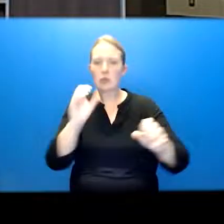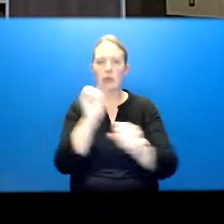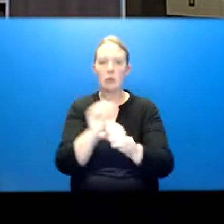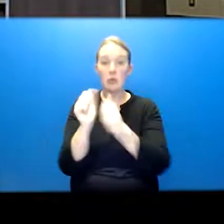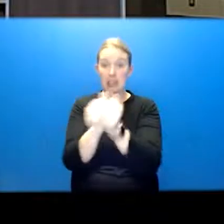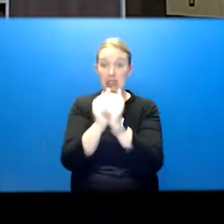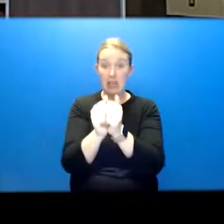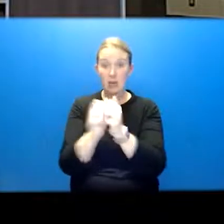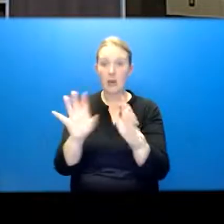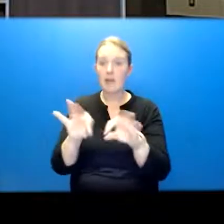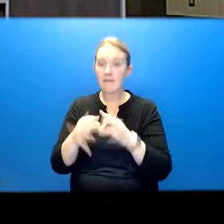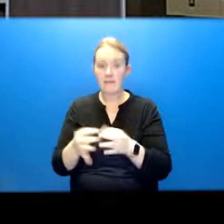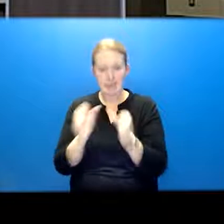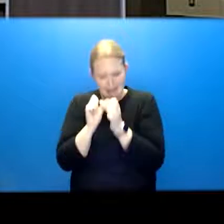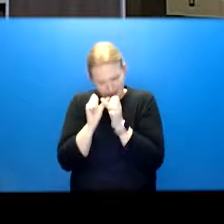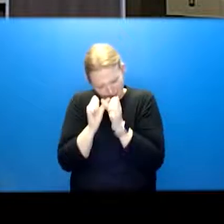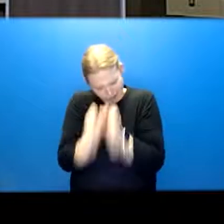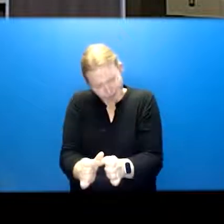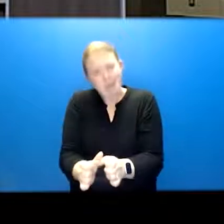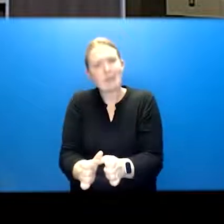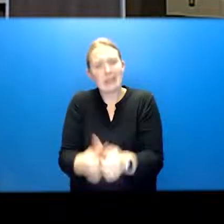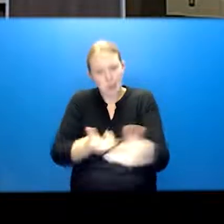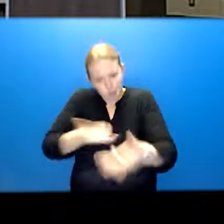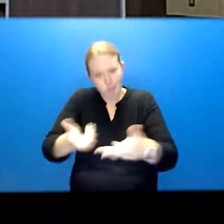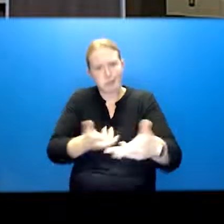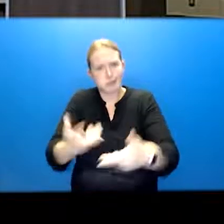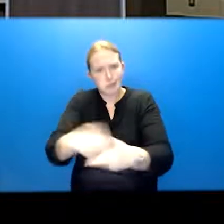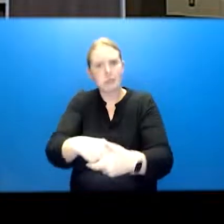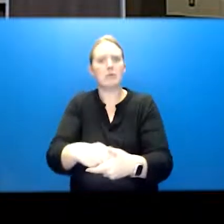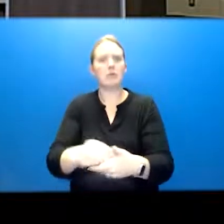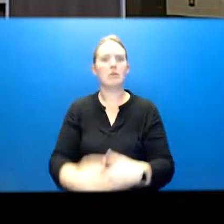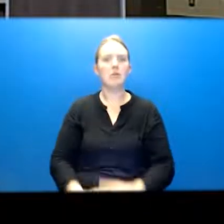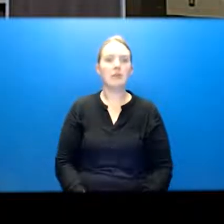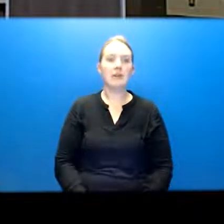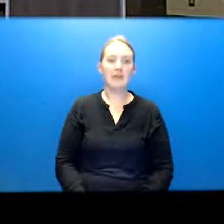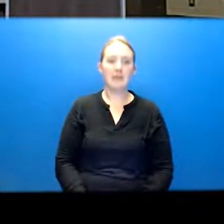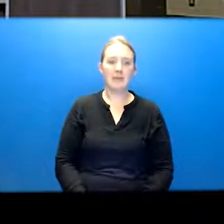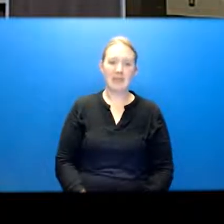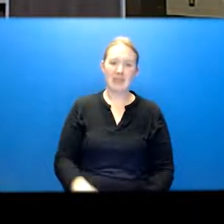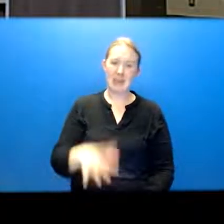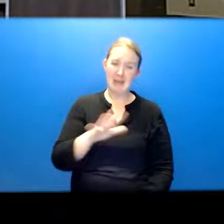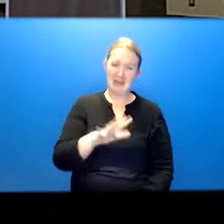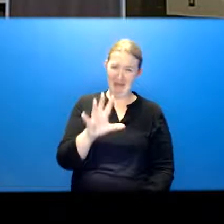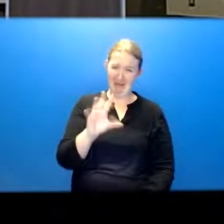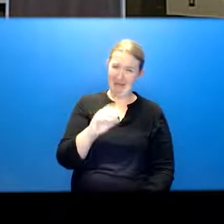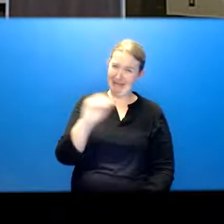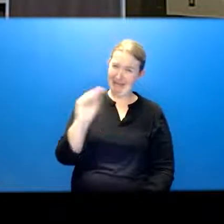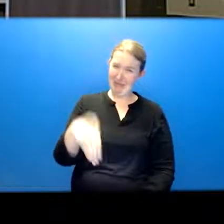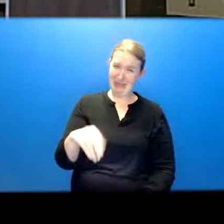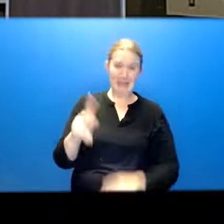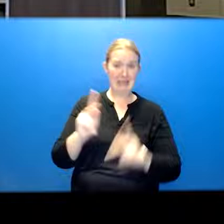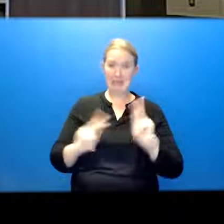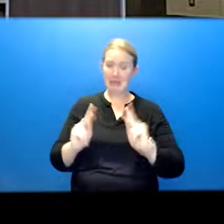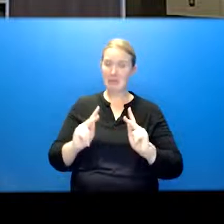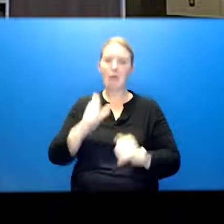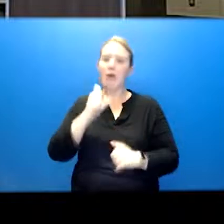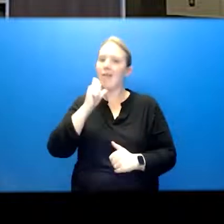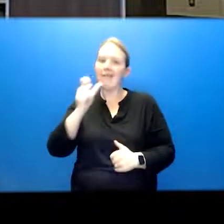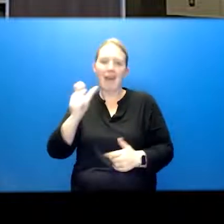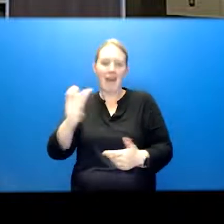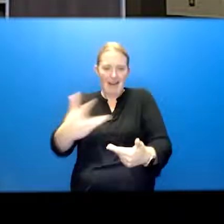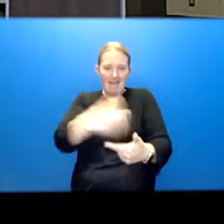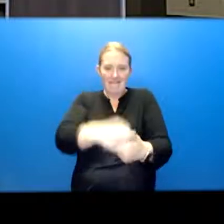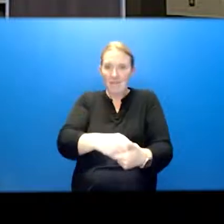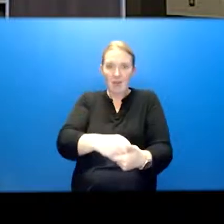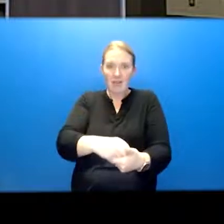they remain engaged. But it's about the 50% of individuals that we're not engaging and that we're not